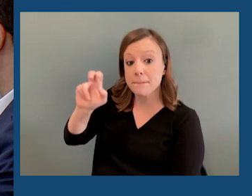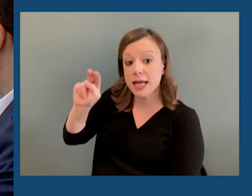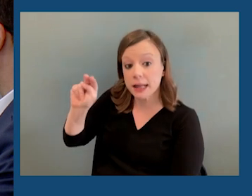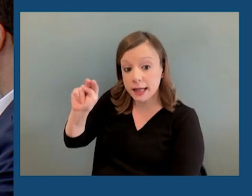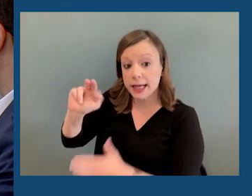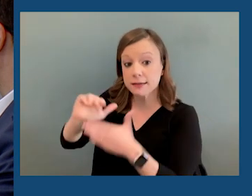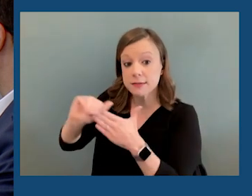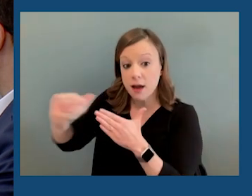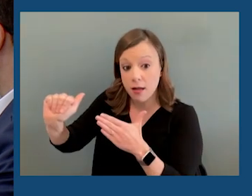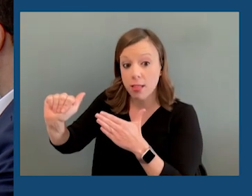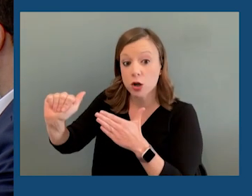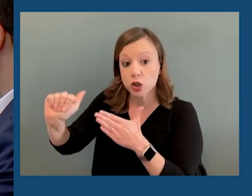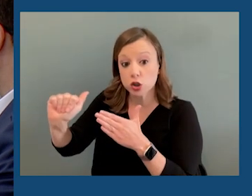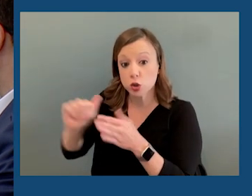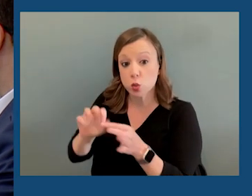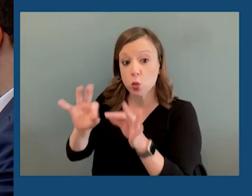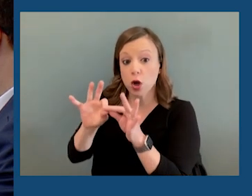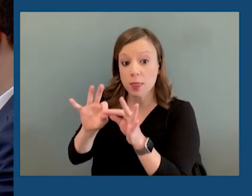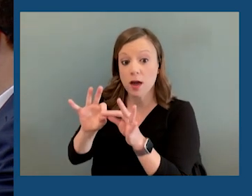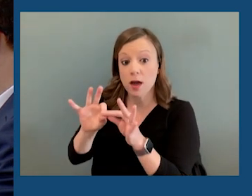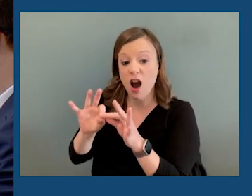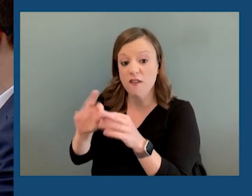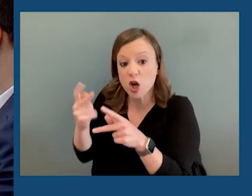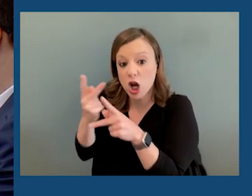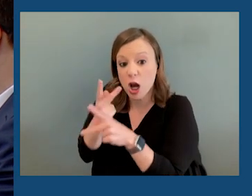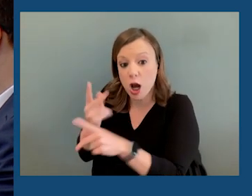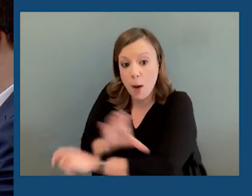worth of compute to train.